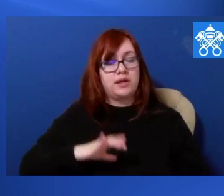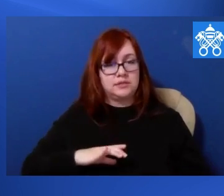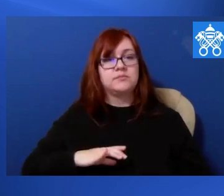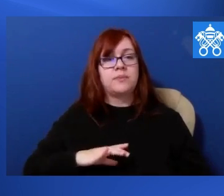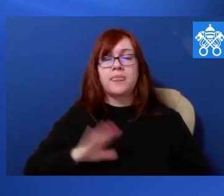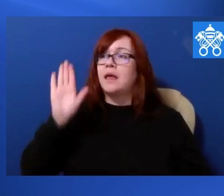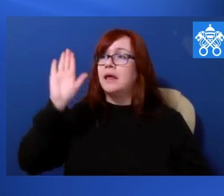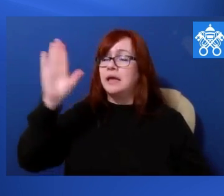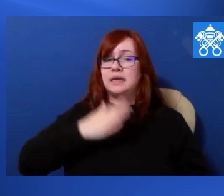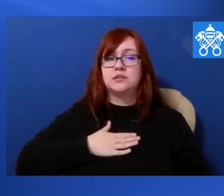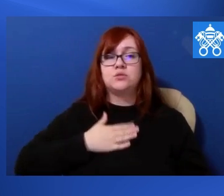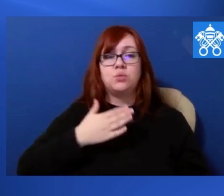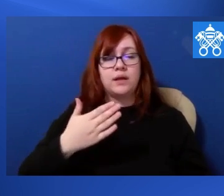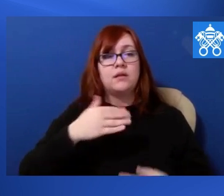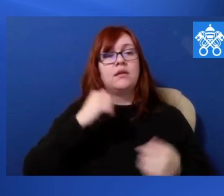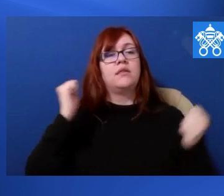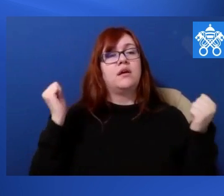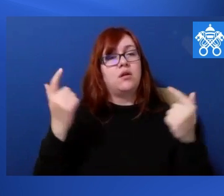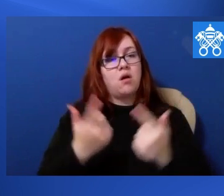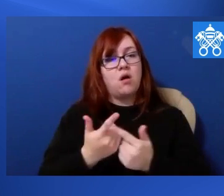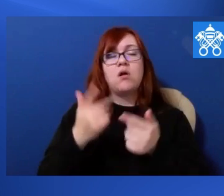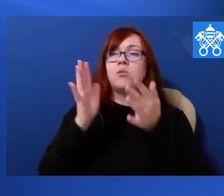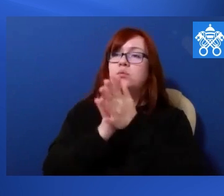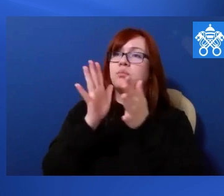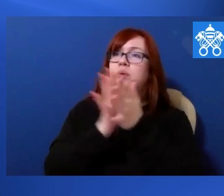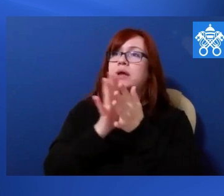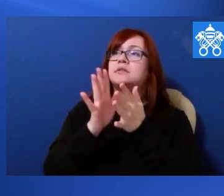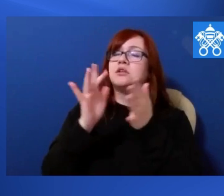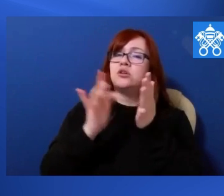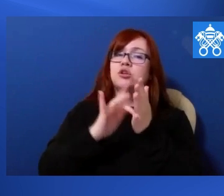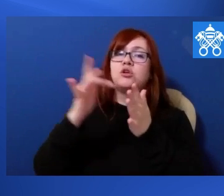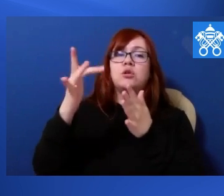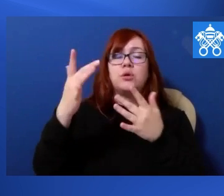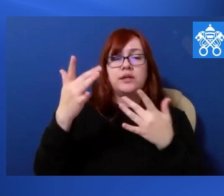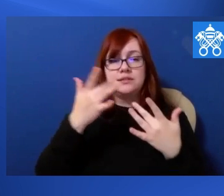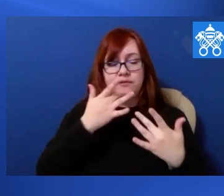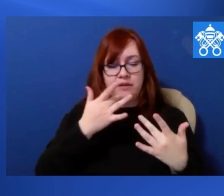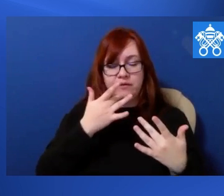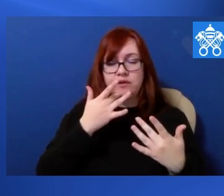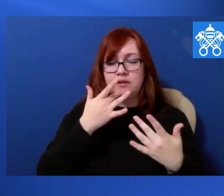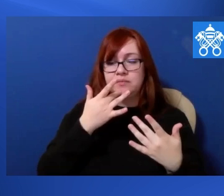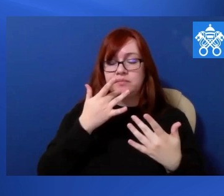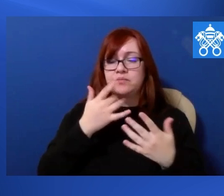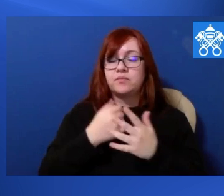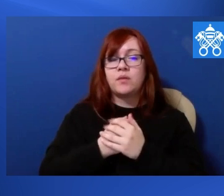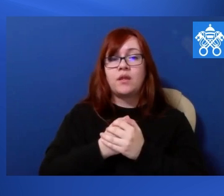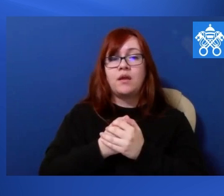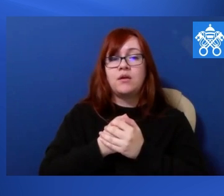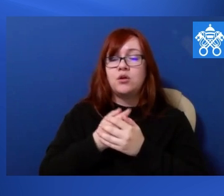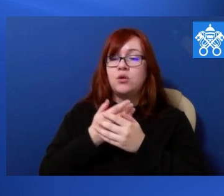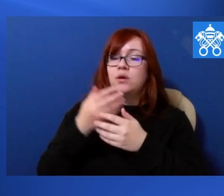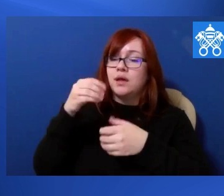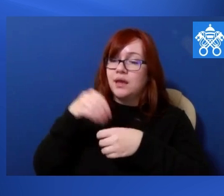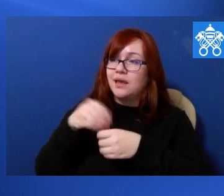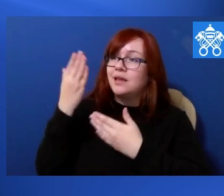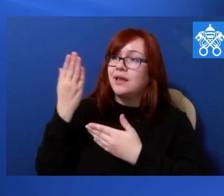all might praise the glorious favor he has bestowed on us in his beloved. In him